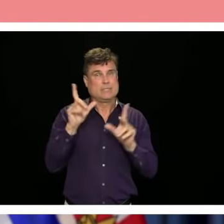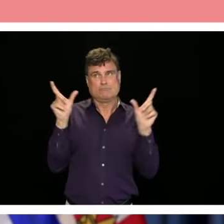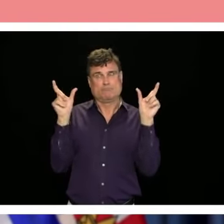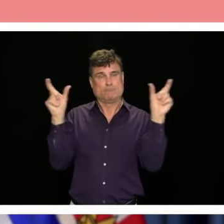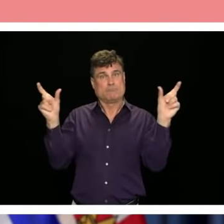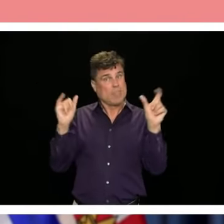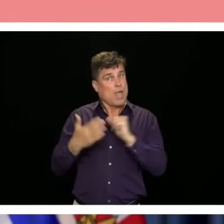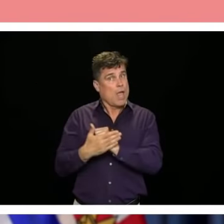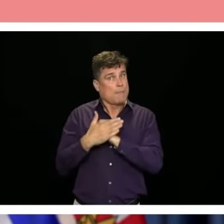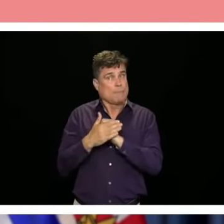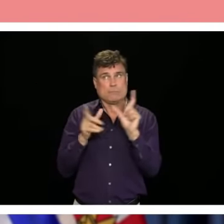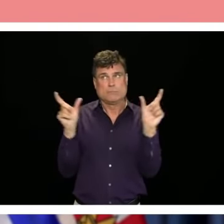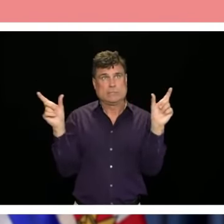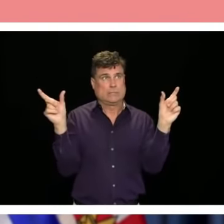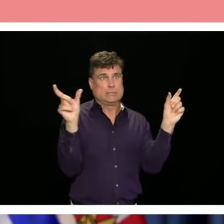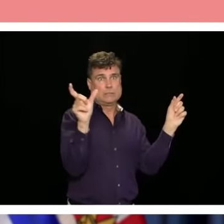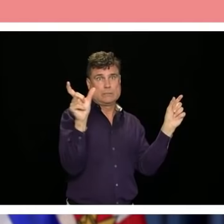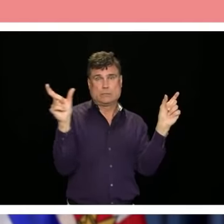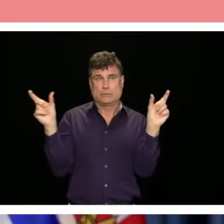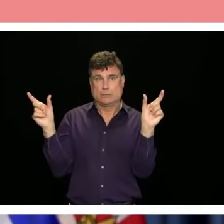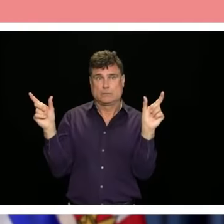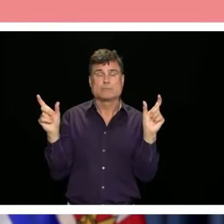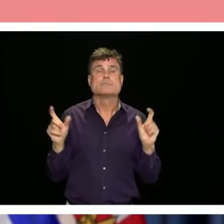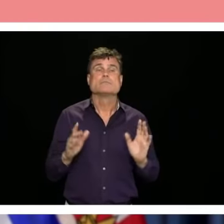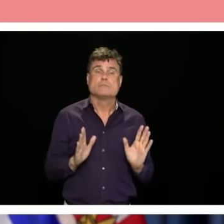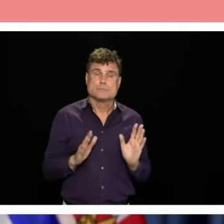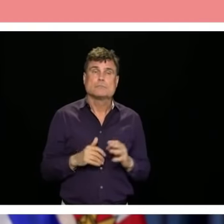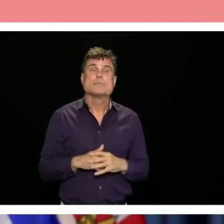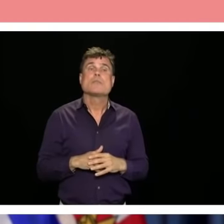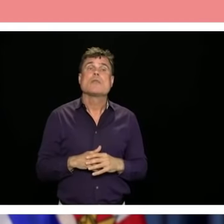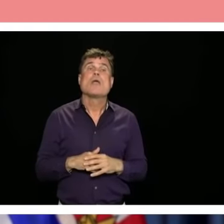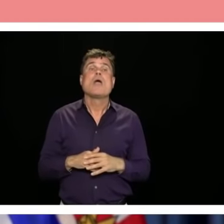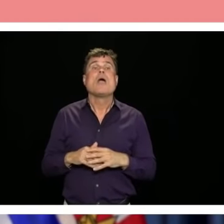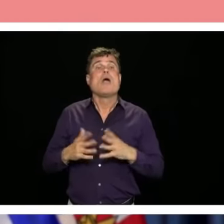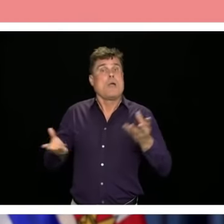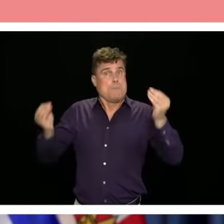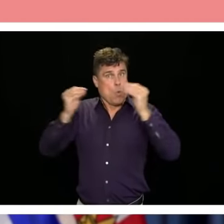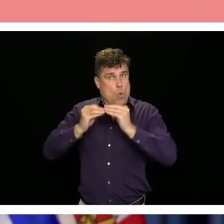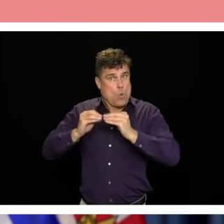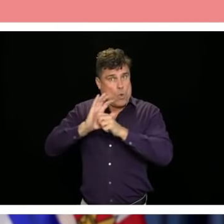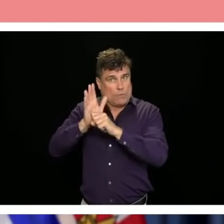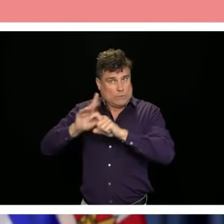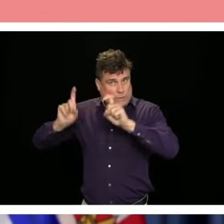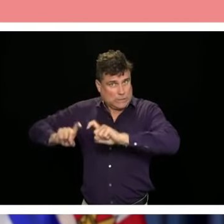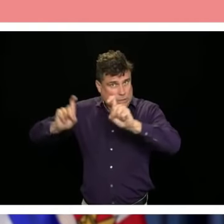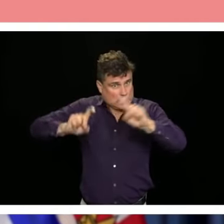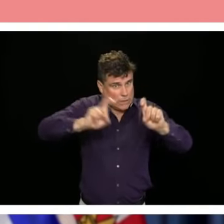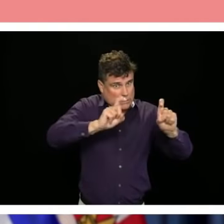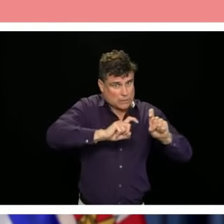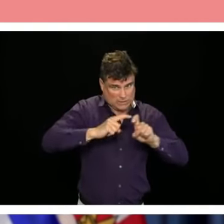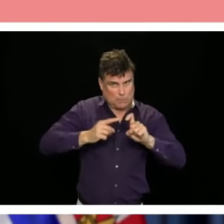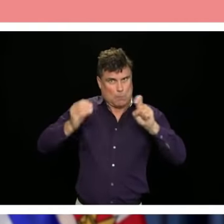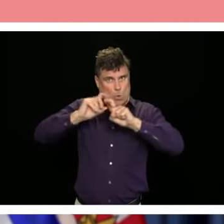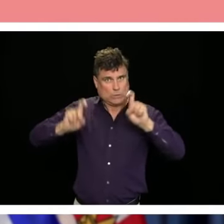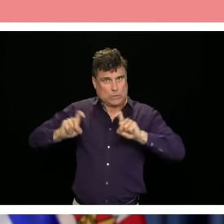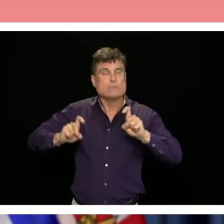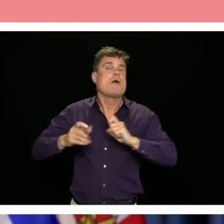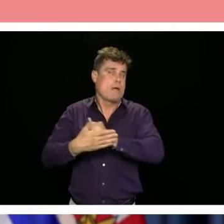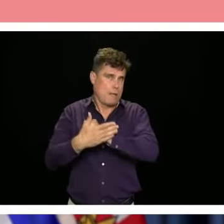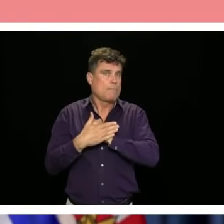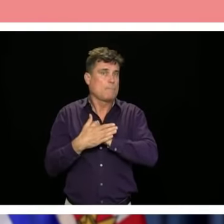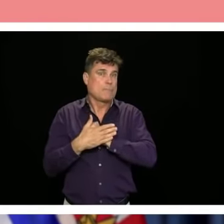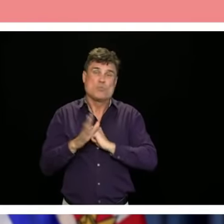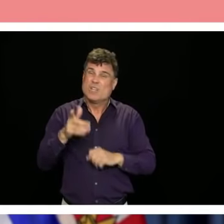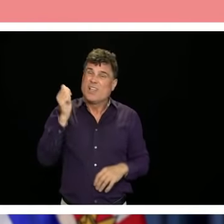accordingly. So in closing, today's session offers another powerful reminder that there are steps we can take to stop the spread of